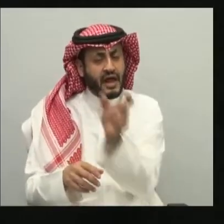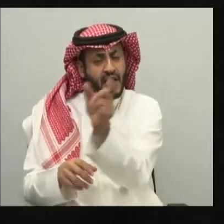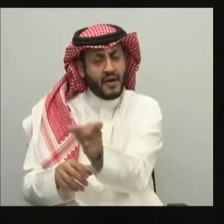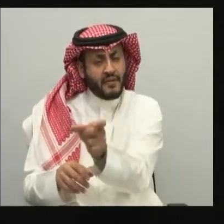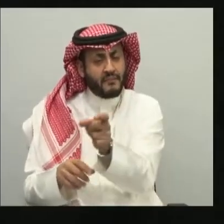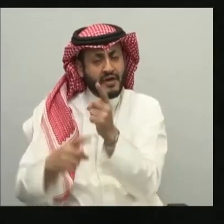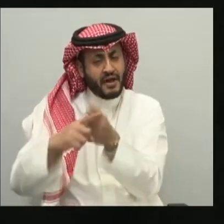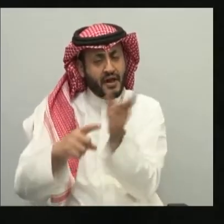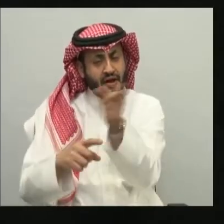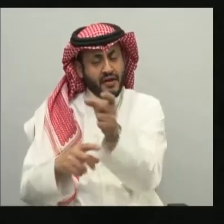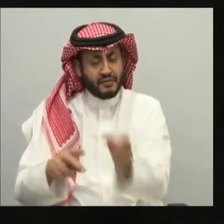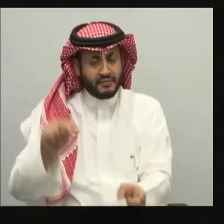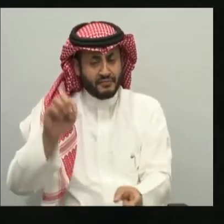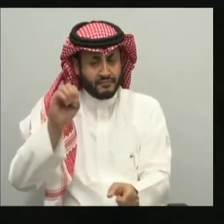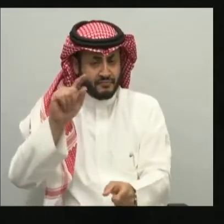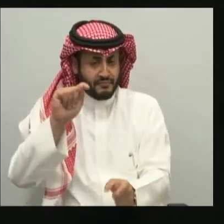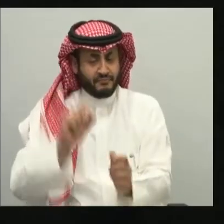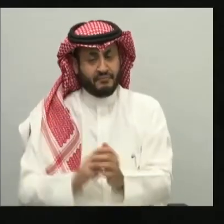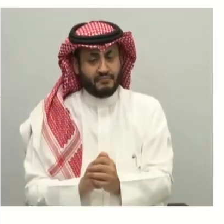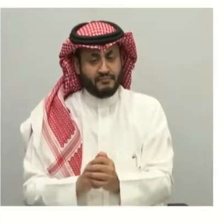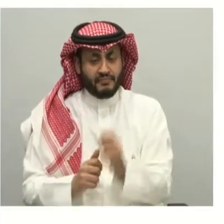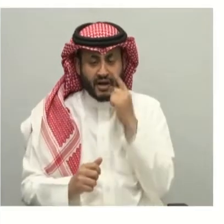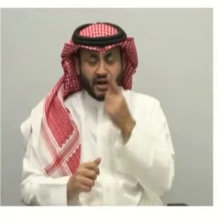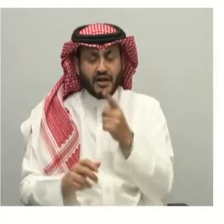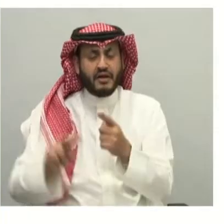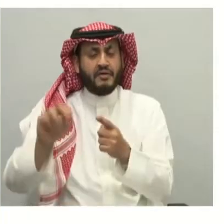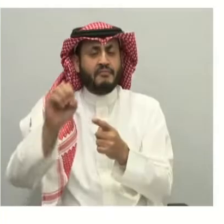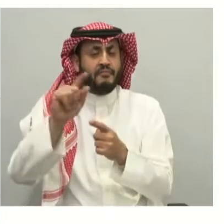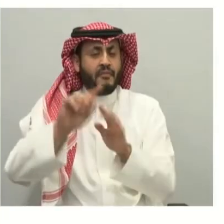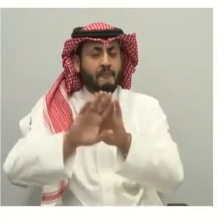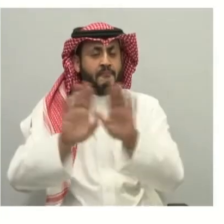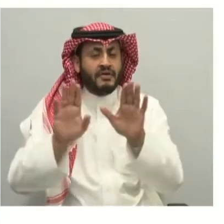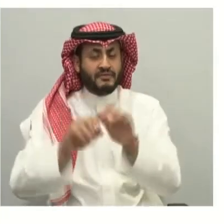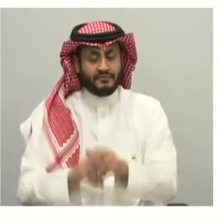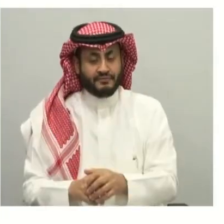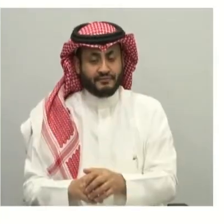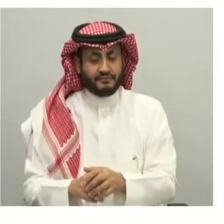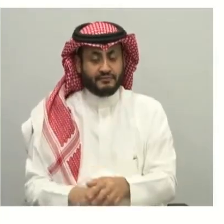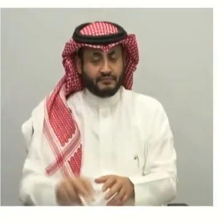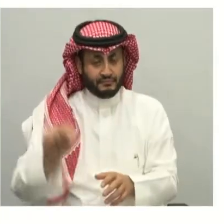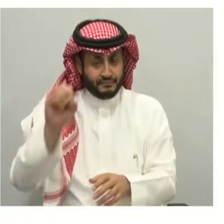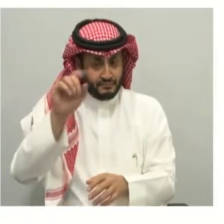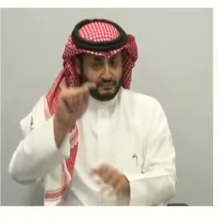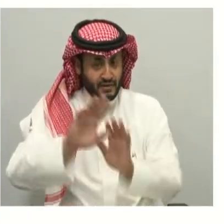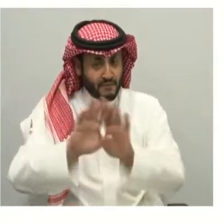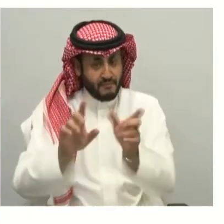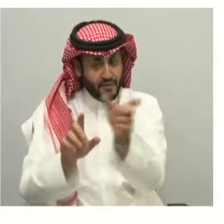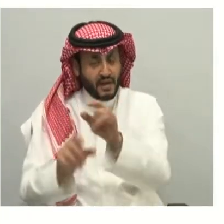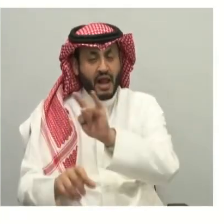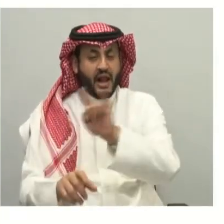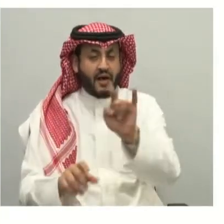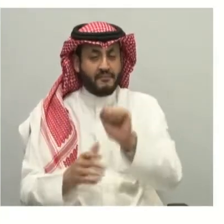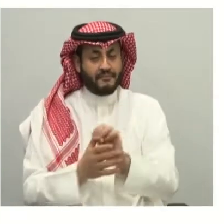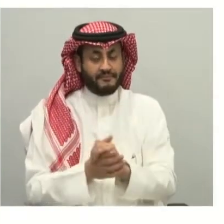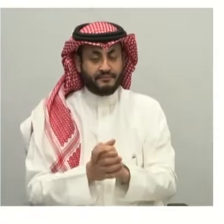add not before going to. For example, I'm not, you're not, you aren't, and he's not,